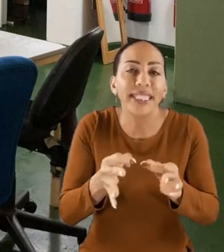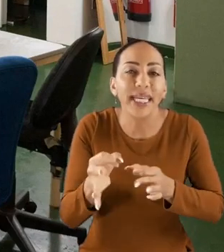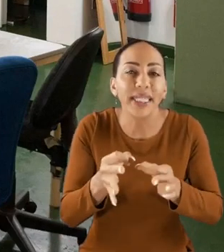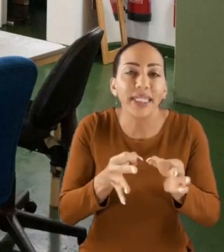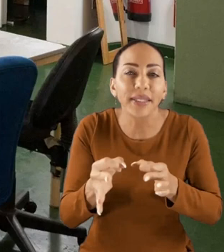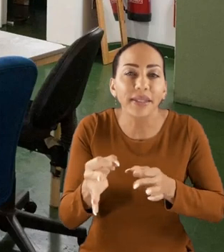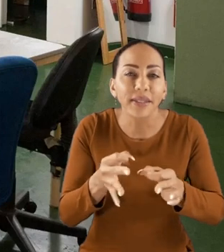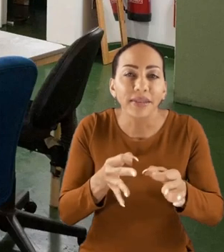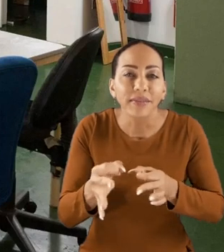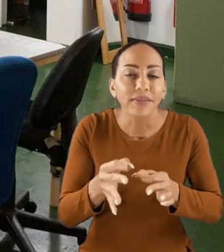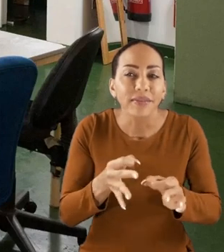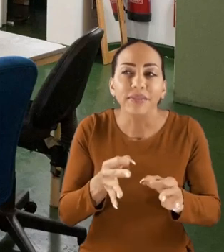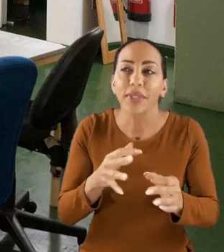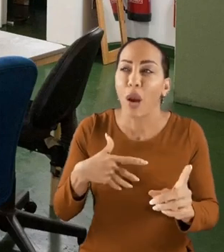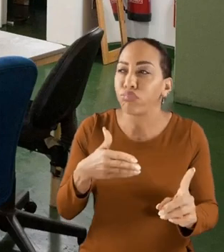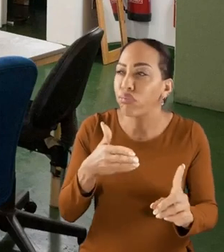of